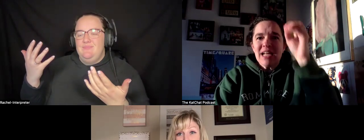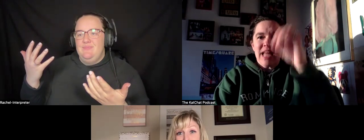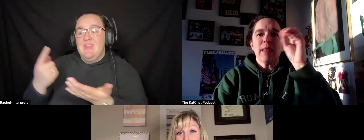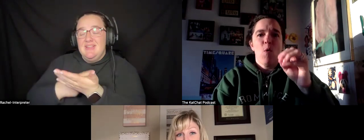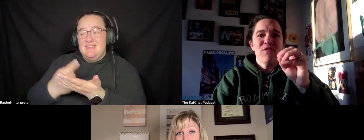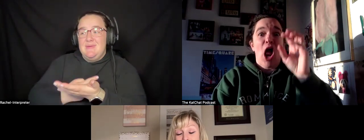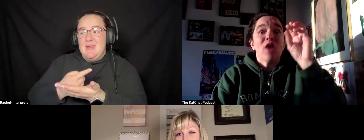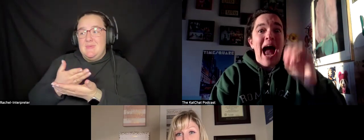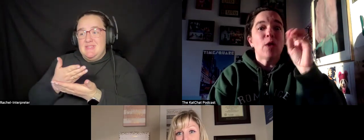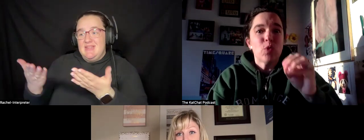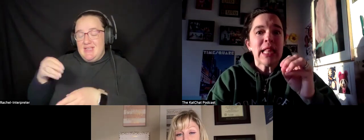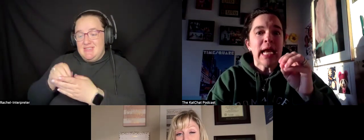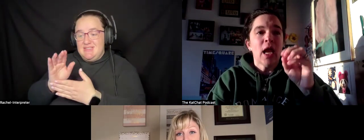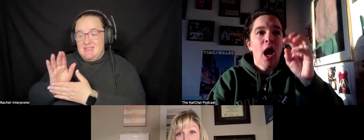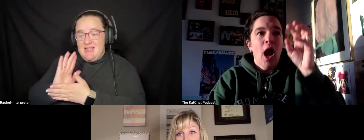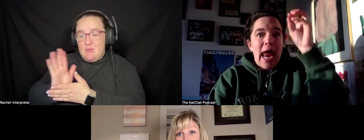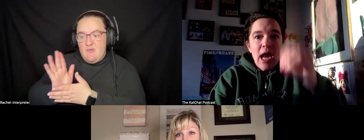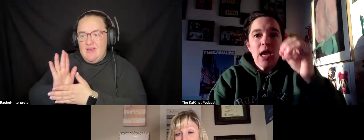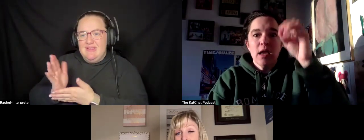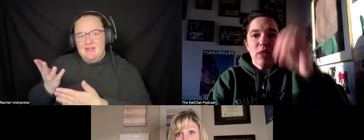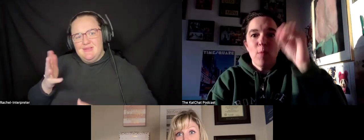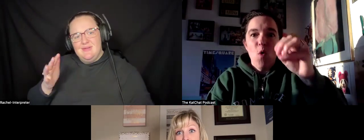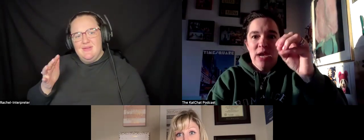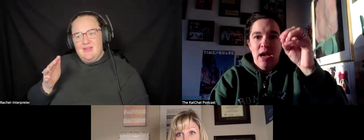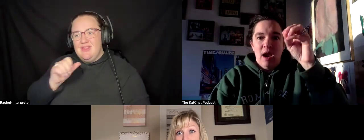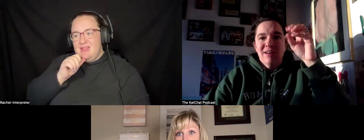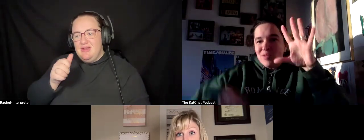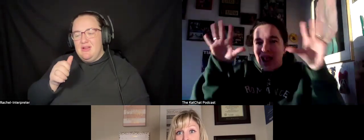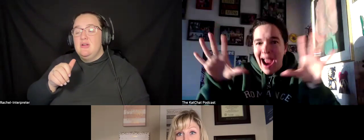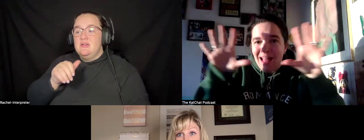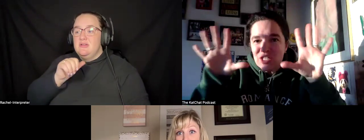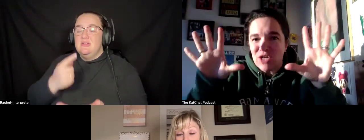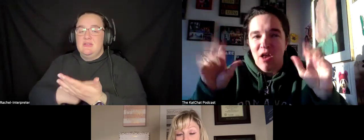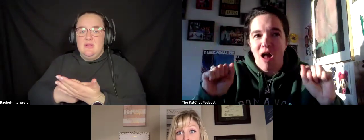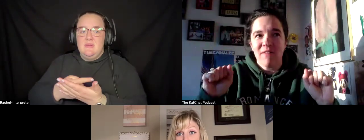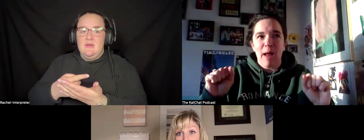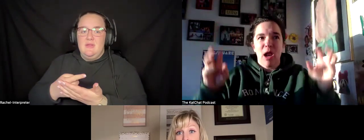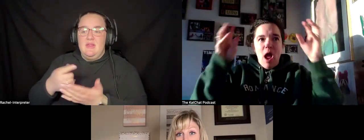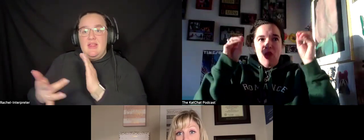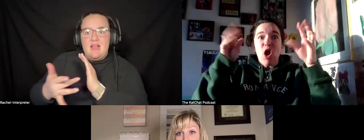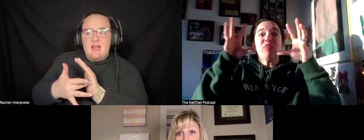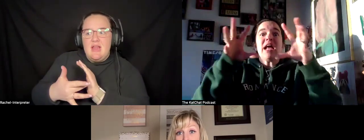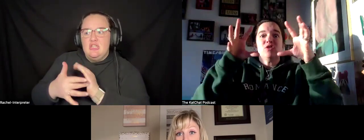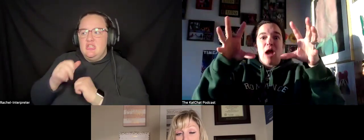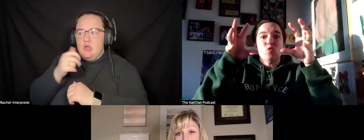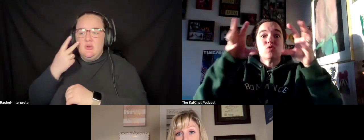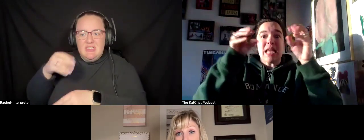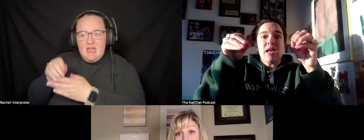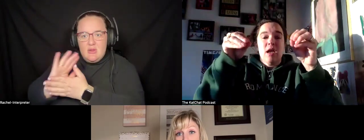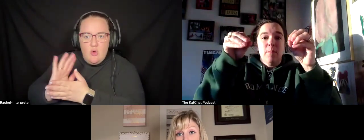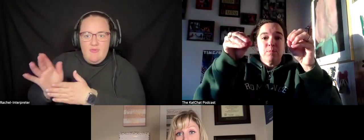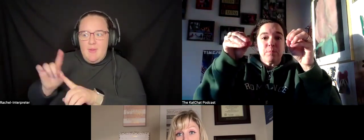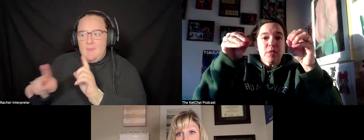the things in the movie that are not really in the movie, technology and all of that, but there are things that